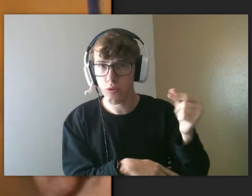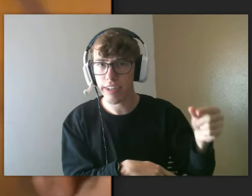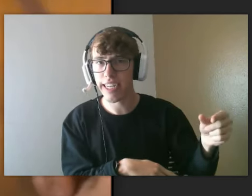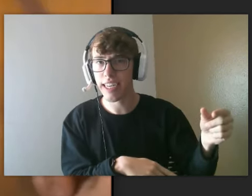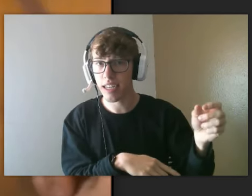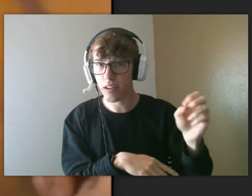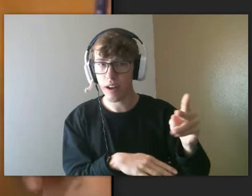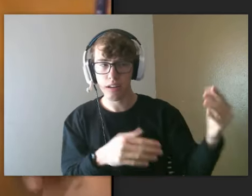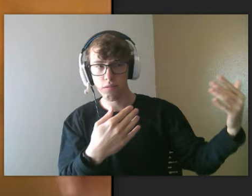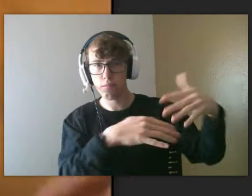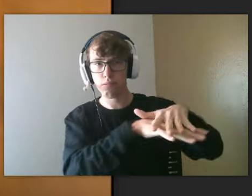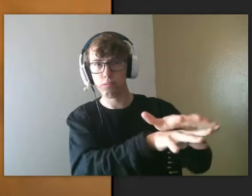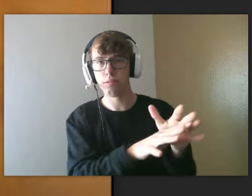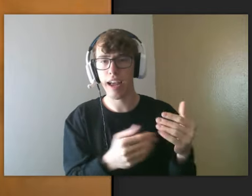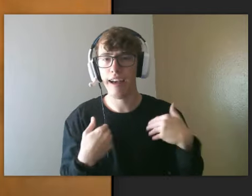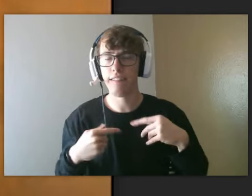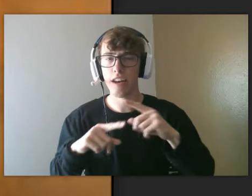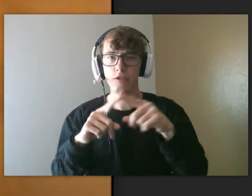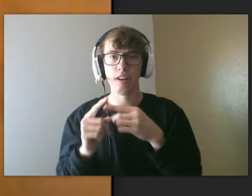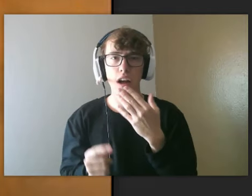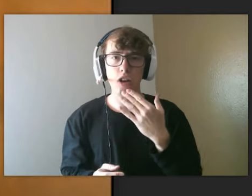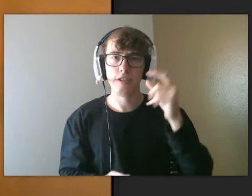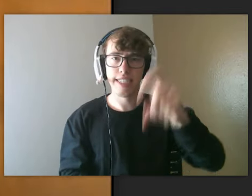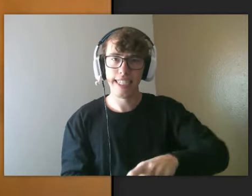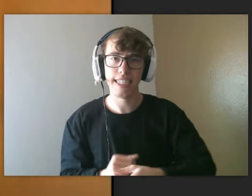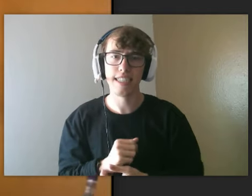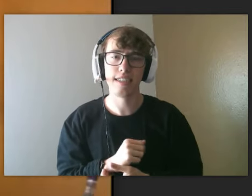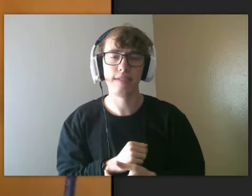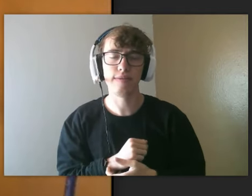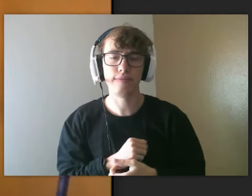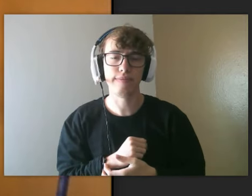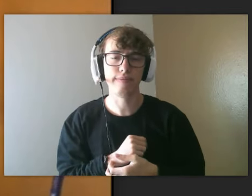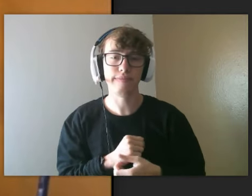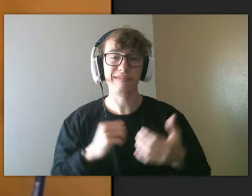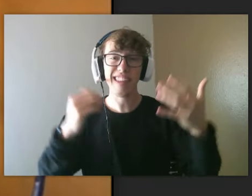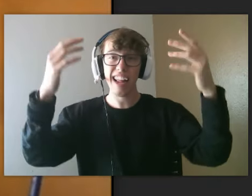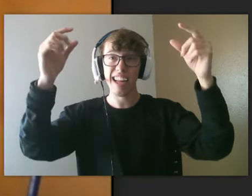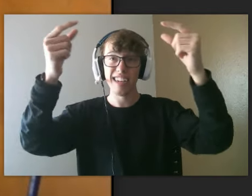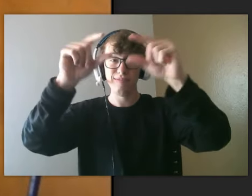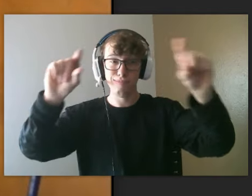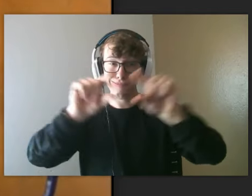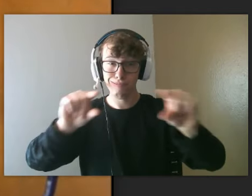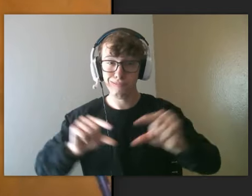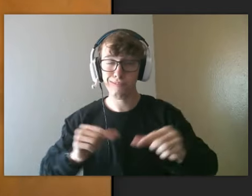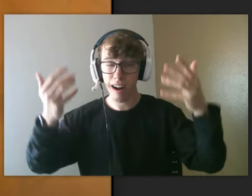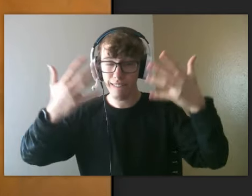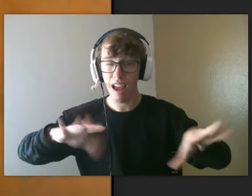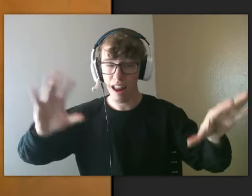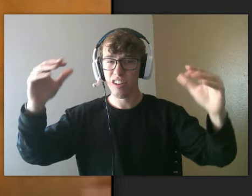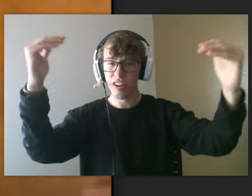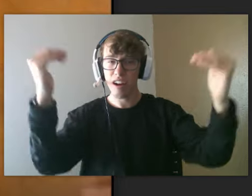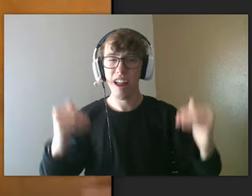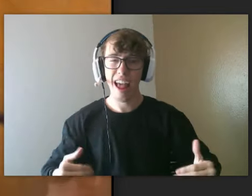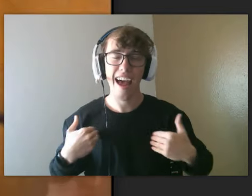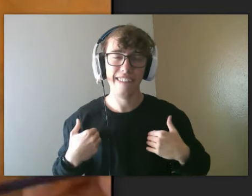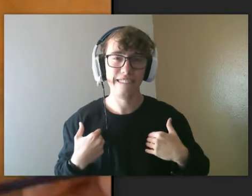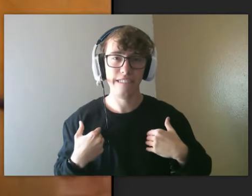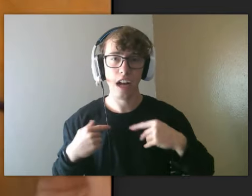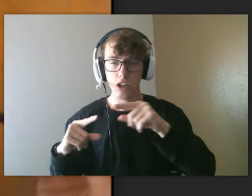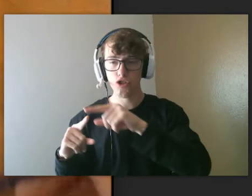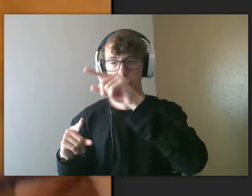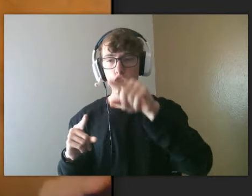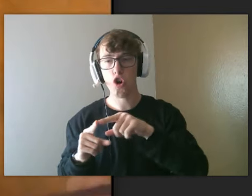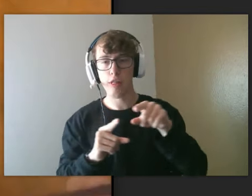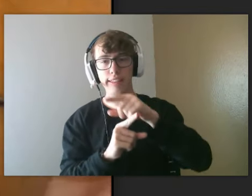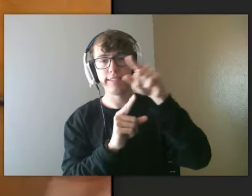as we go across. Once we've done those, we're going to apply what we understand about